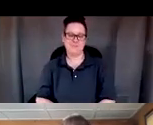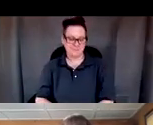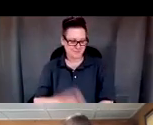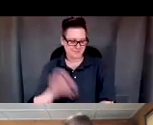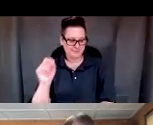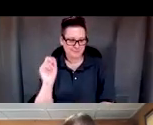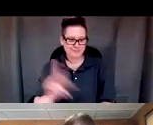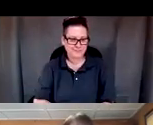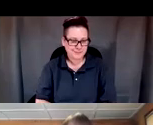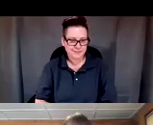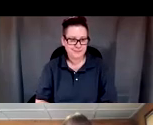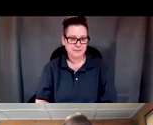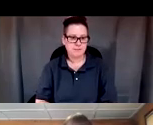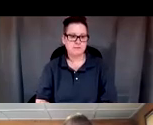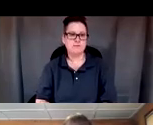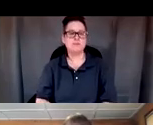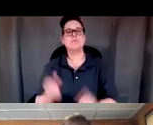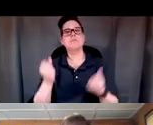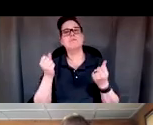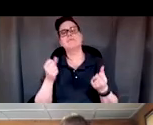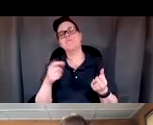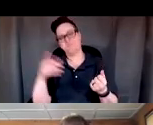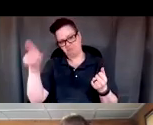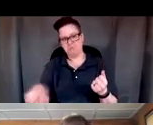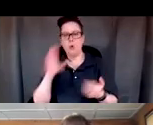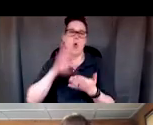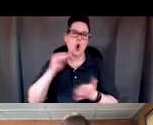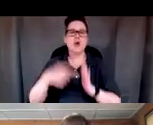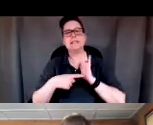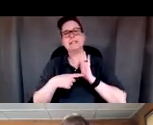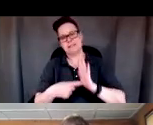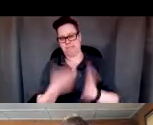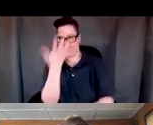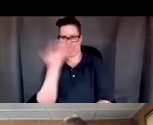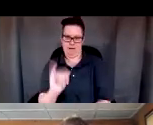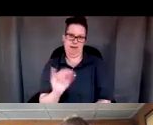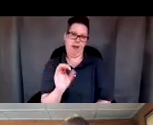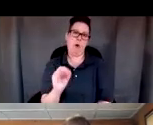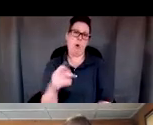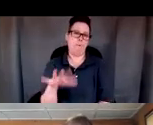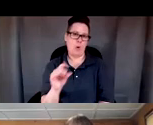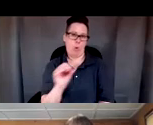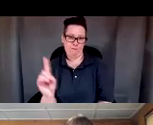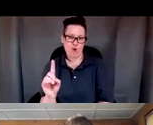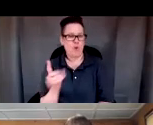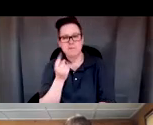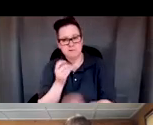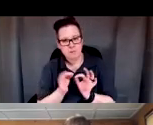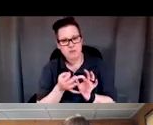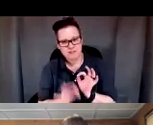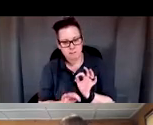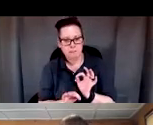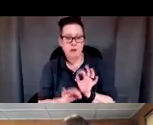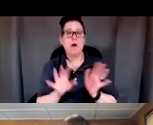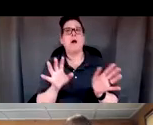Okay, as in a lot of the objectives, you're going to learn the signs and symptoms of an opioid overdose, and they're pretty simple. At least they're